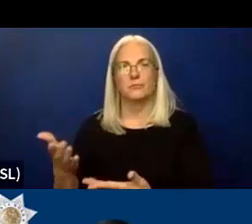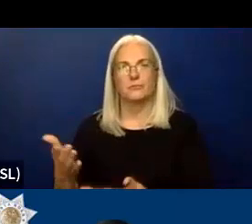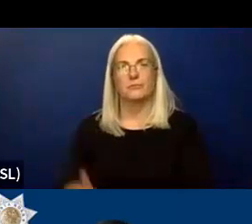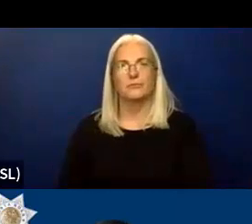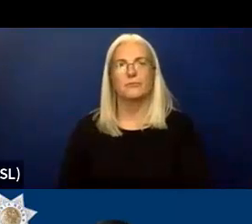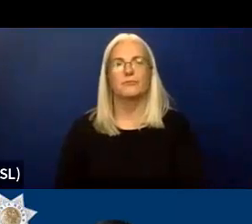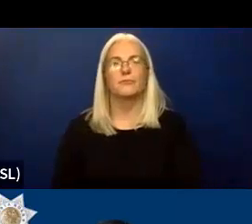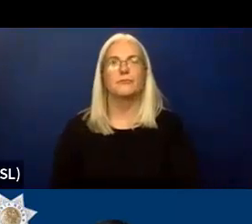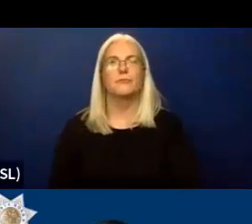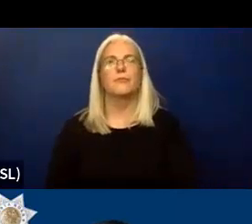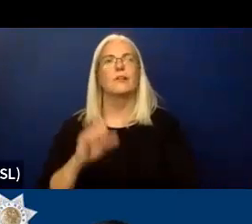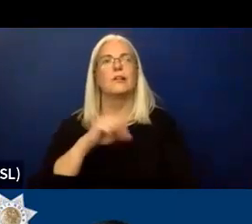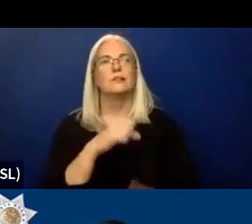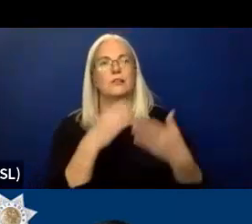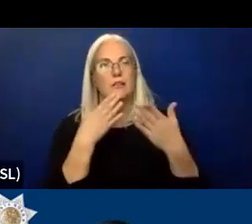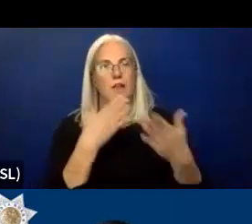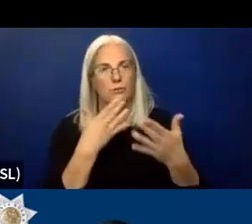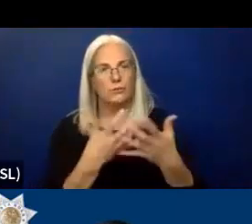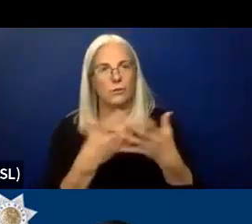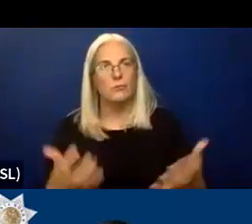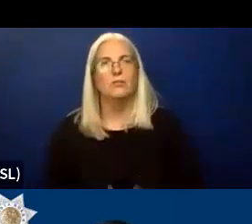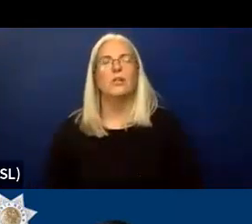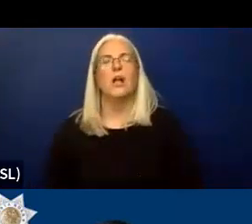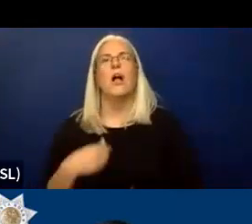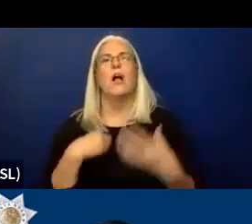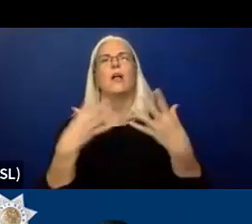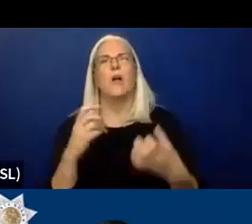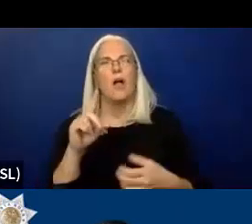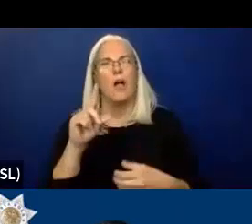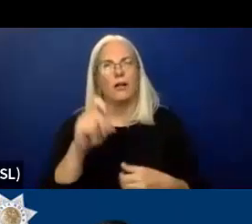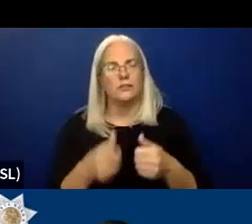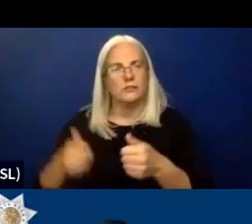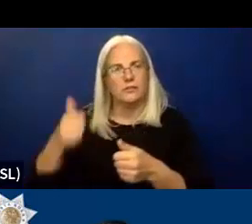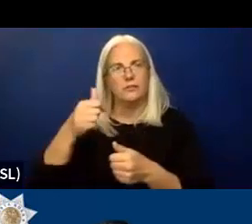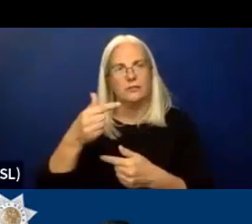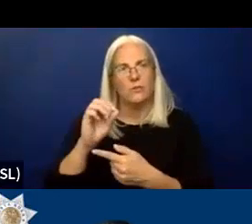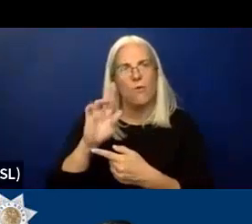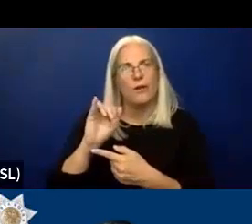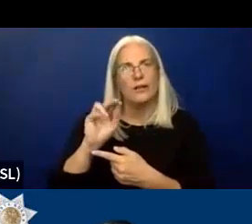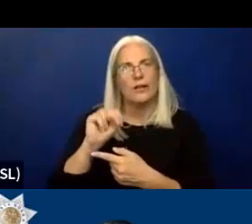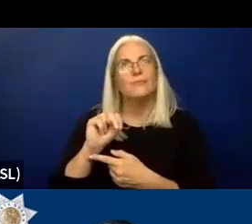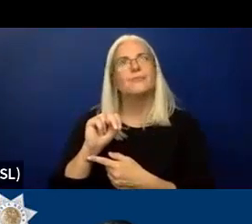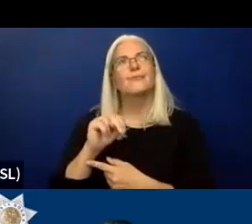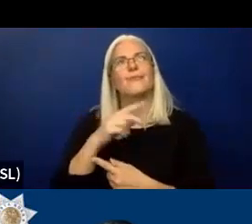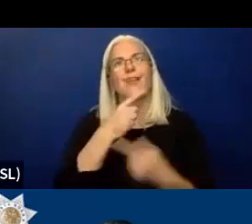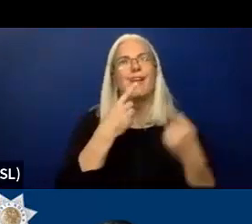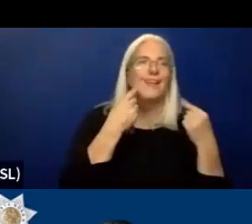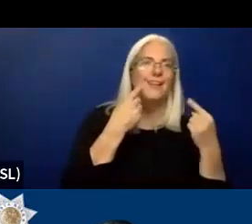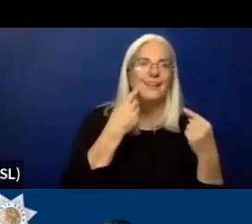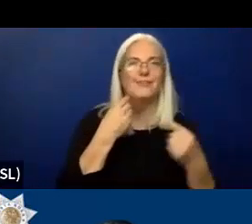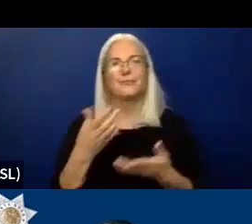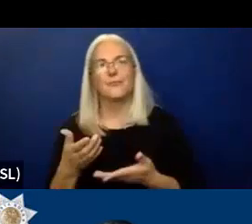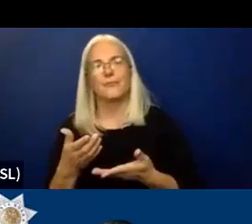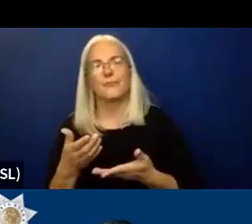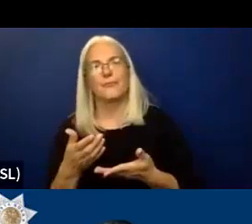Thank you so much. This is for Chair Gorin. Hi there. And You've